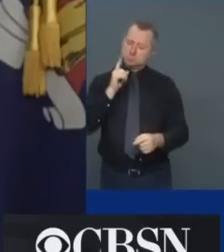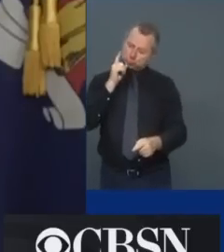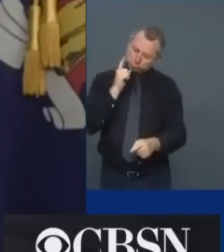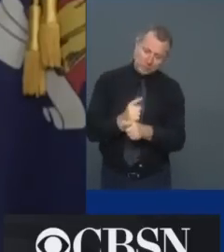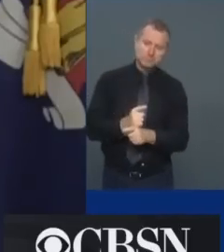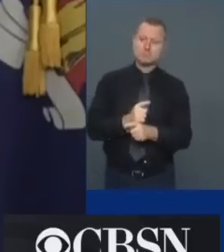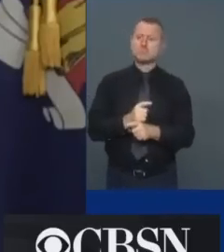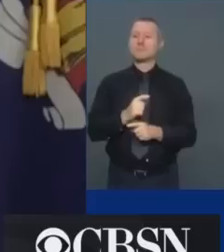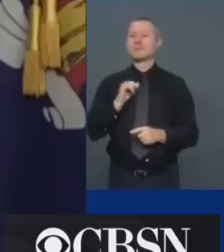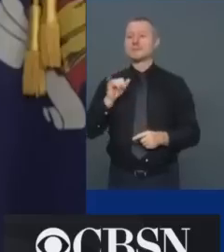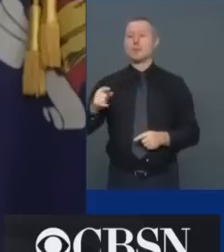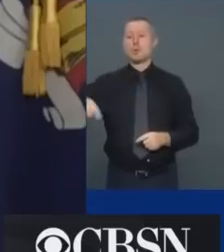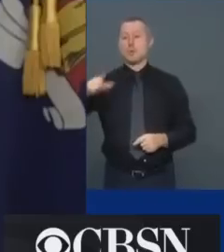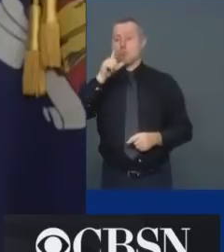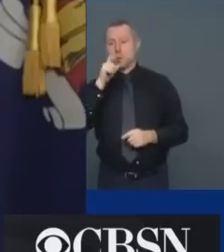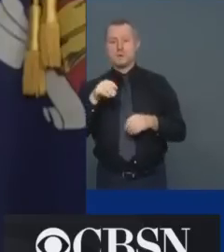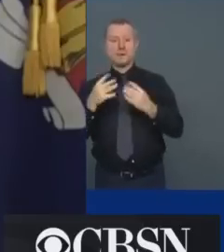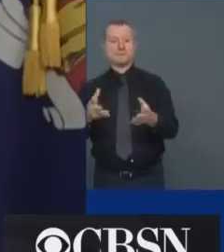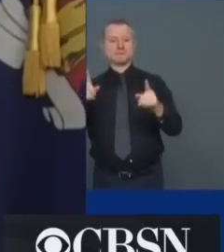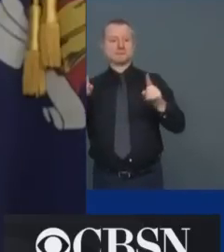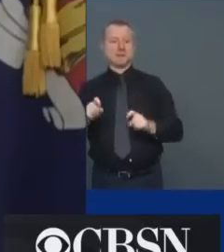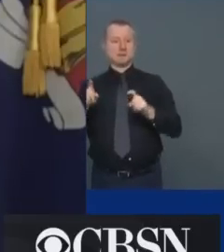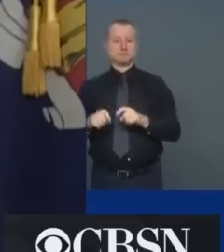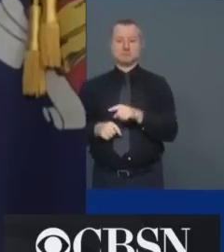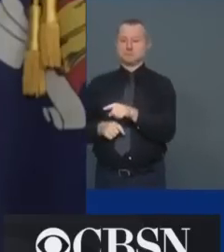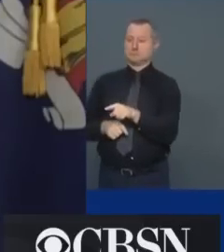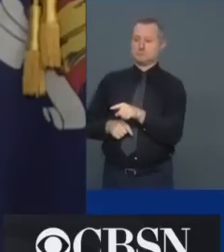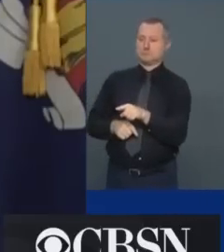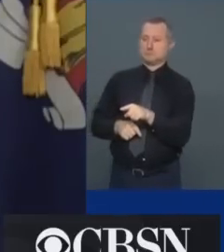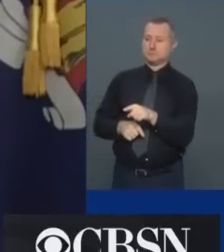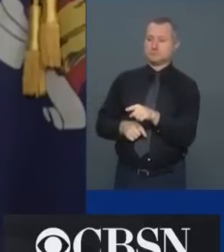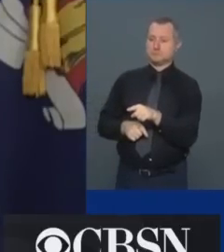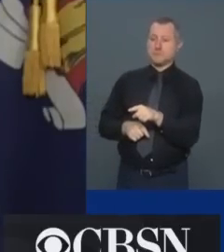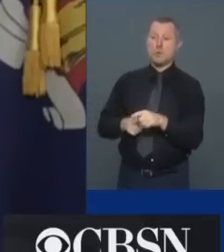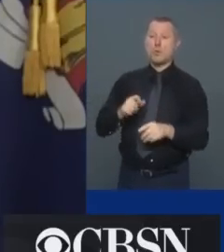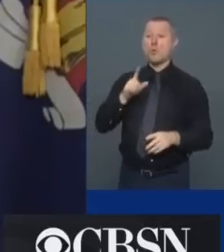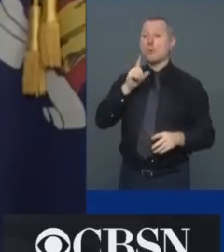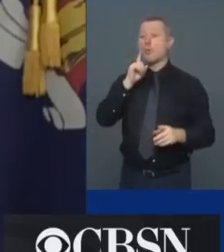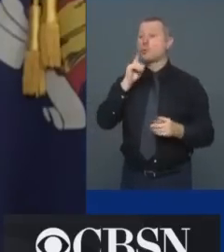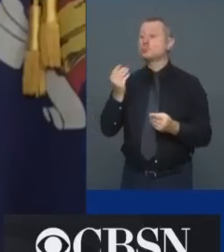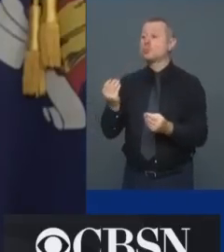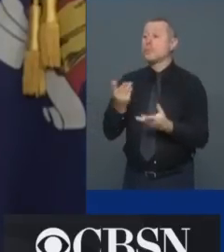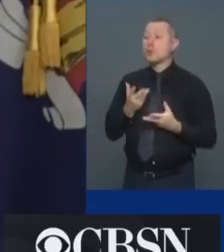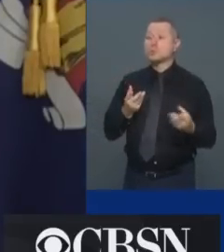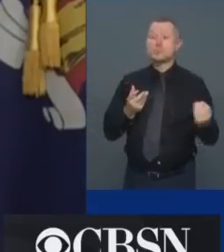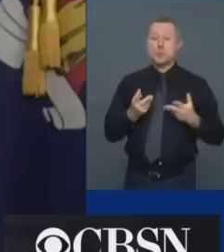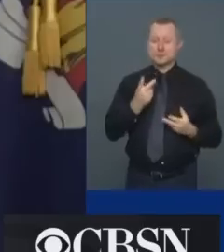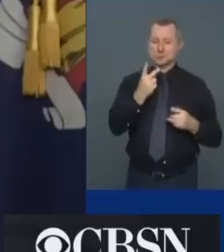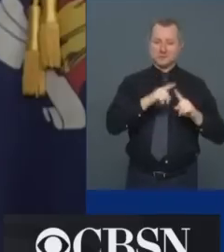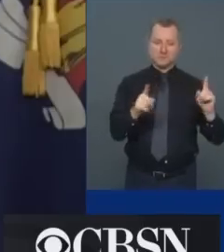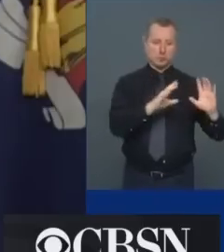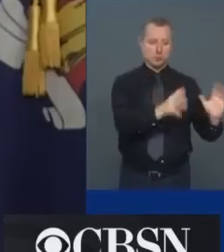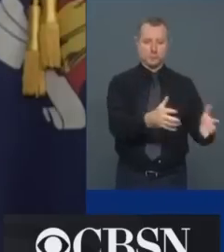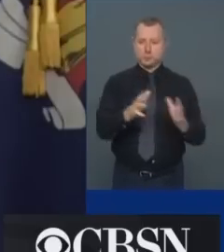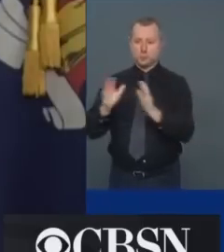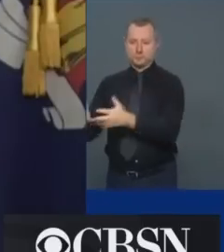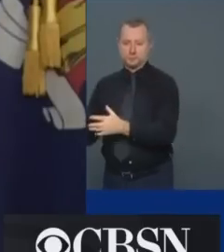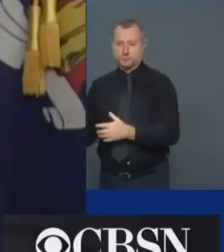the testing. So you're getting reporting from 2 different sources. The